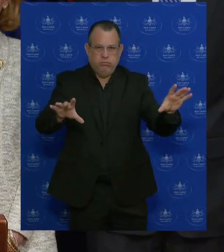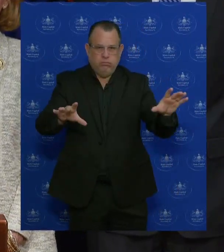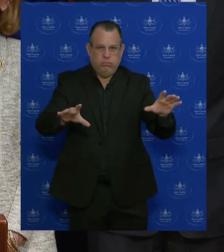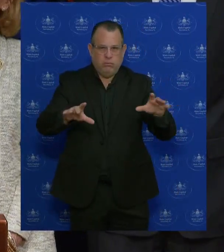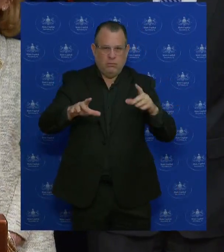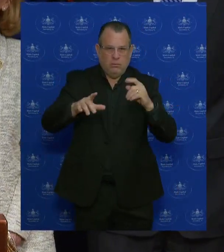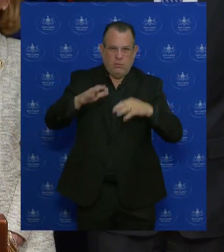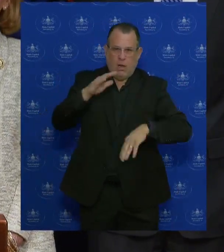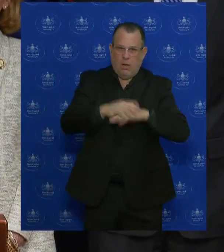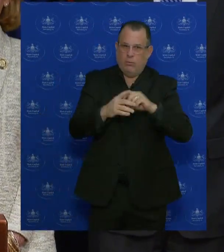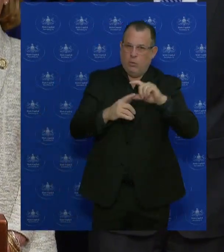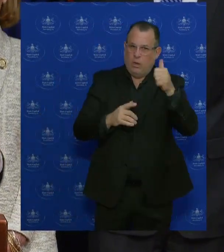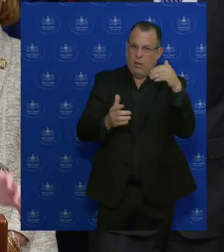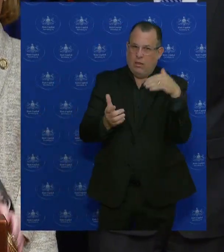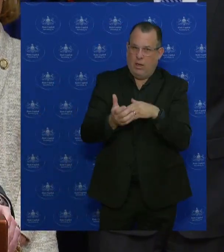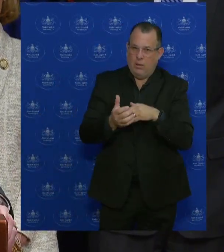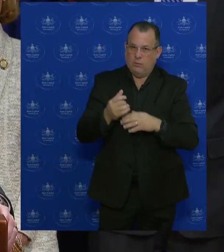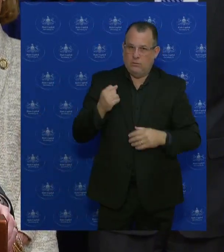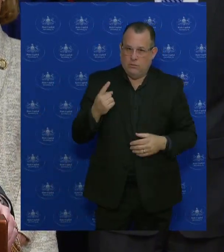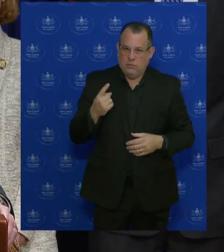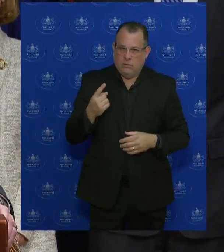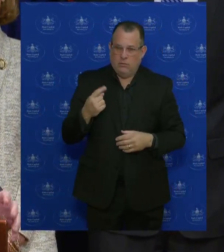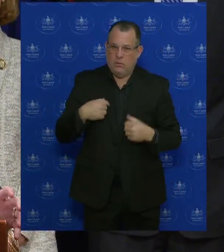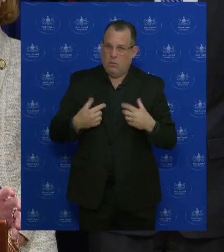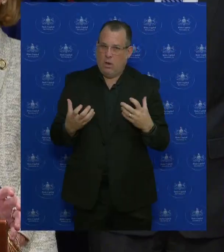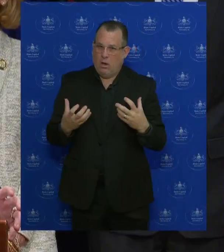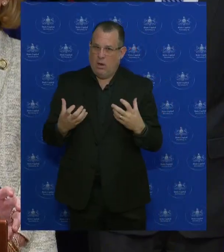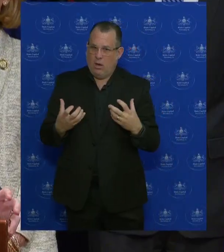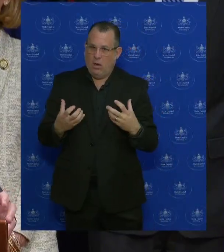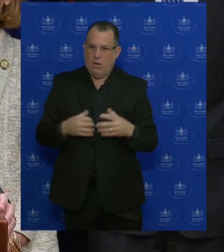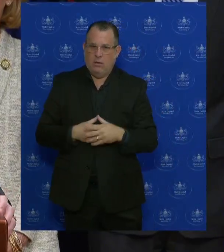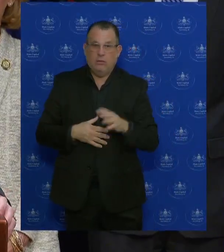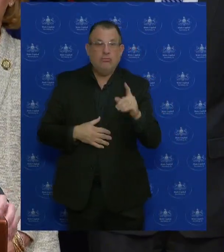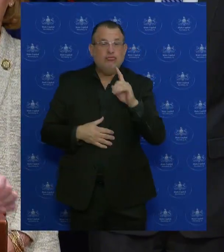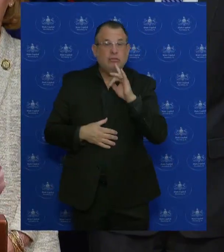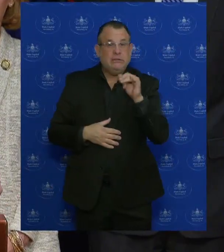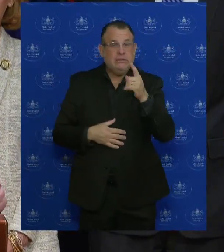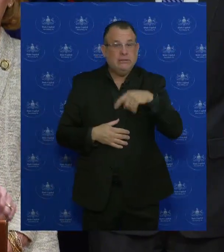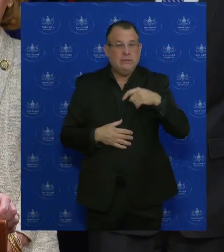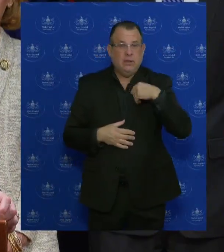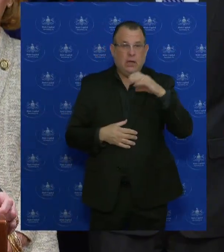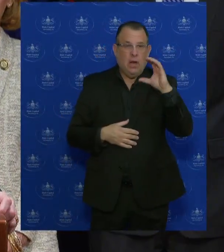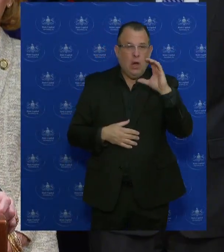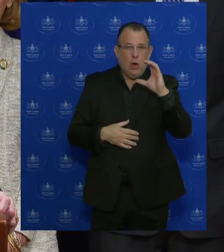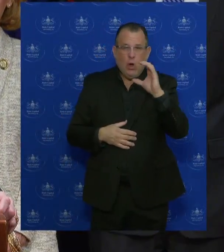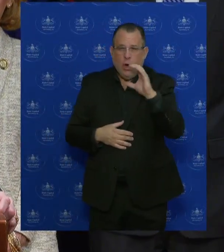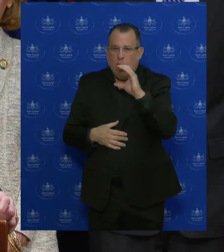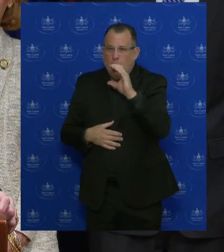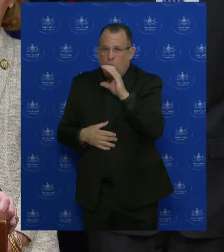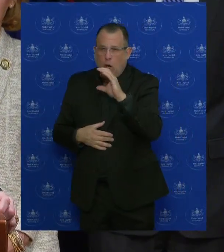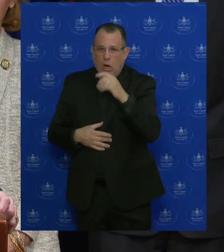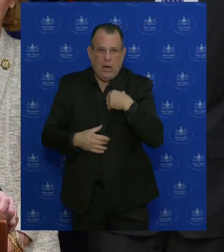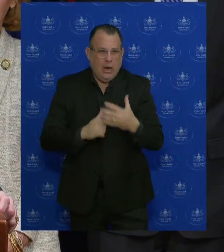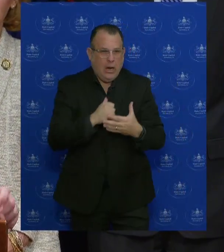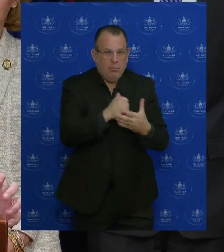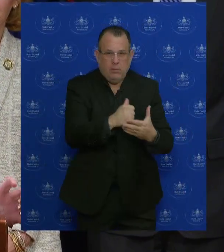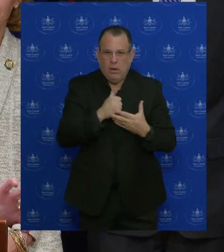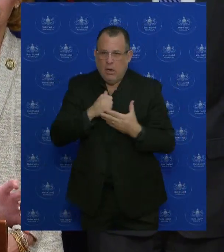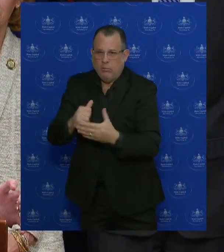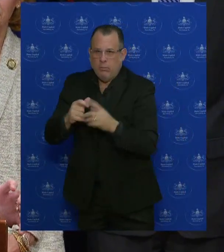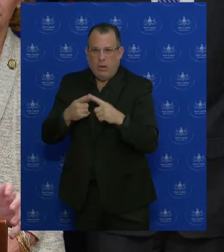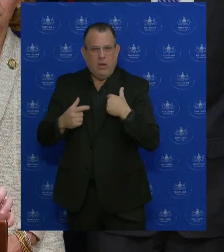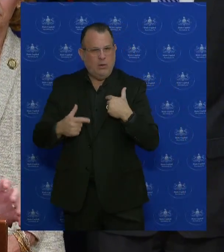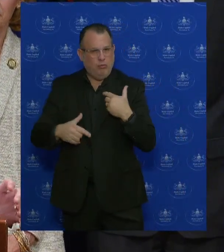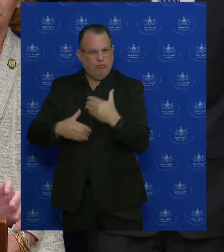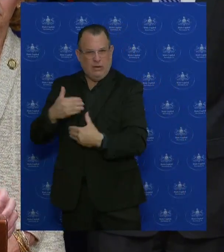offices around the Commonwealth bend over backwards to help people recover their unclaimed property, I am hopeful we can streamline the process. It's a common